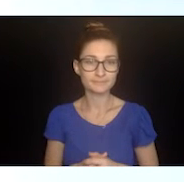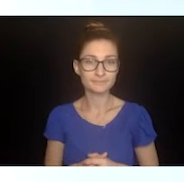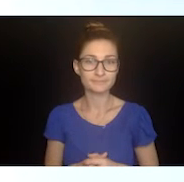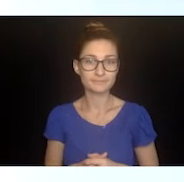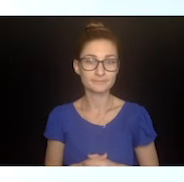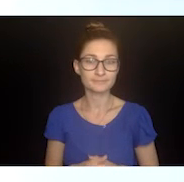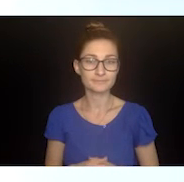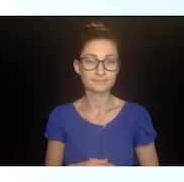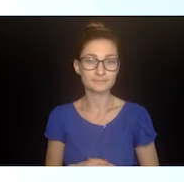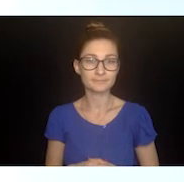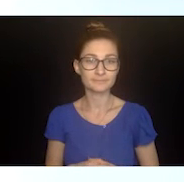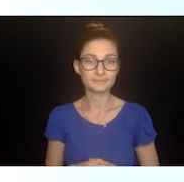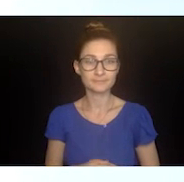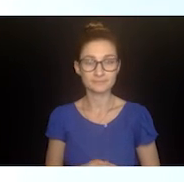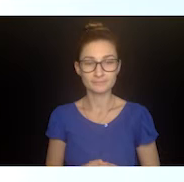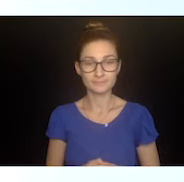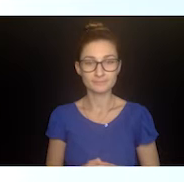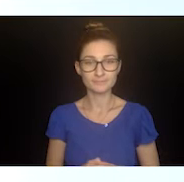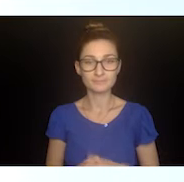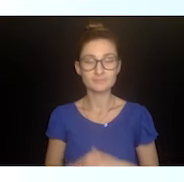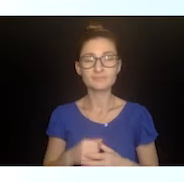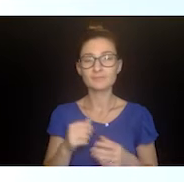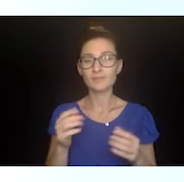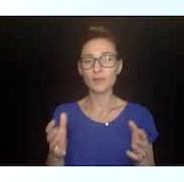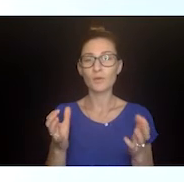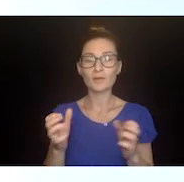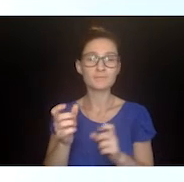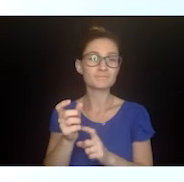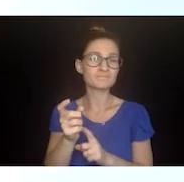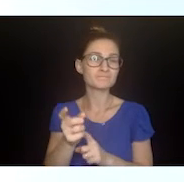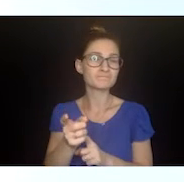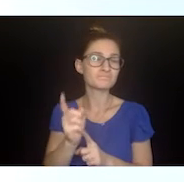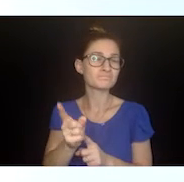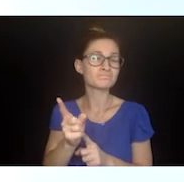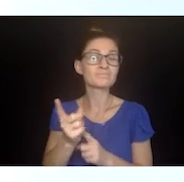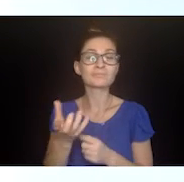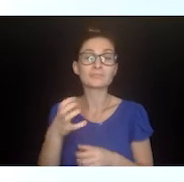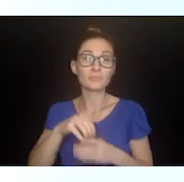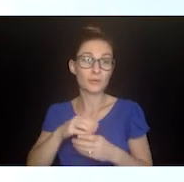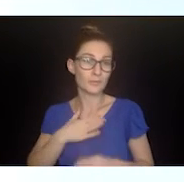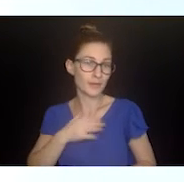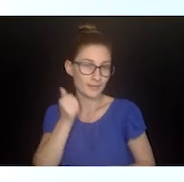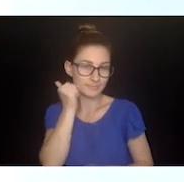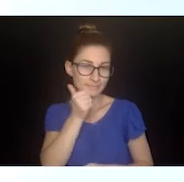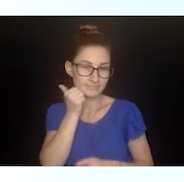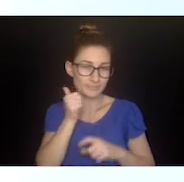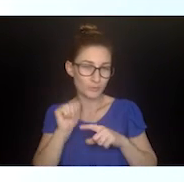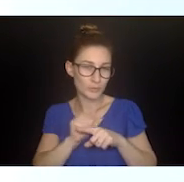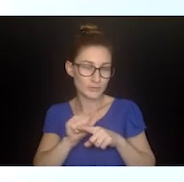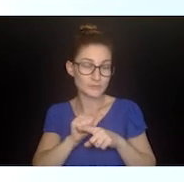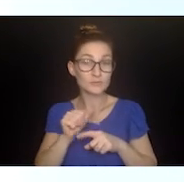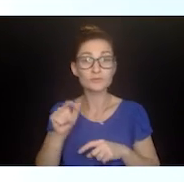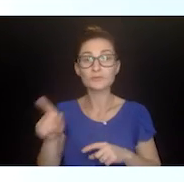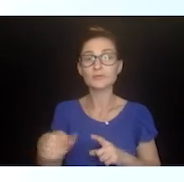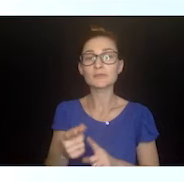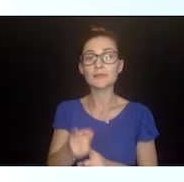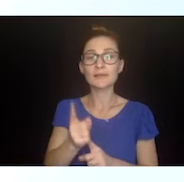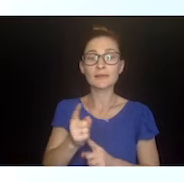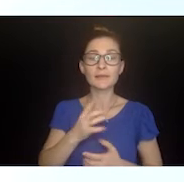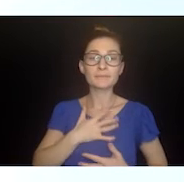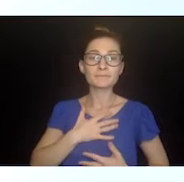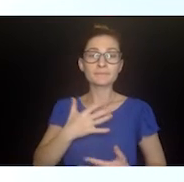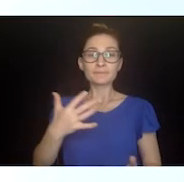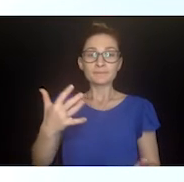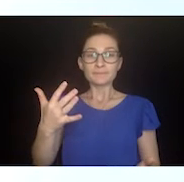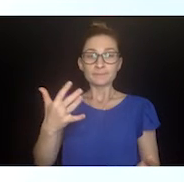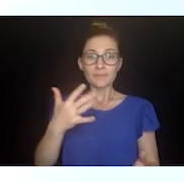So let's just take a moment. This is part of my daily practice, is to take a moment and